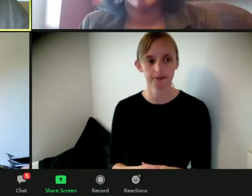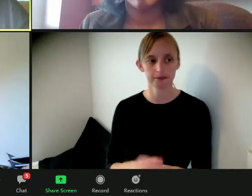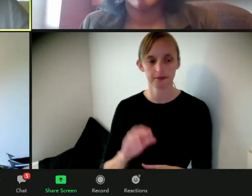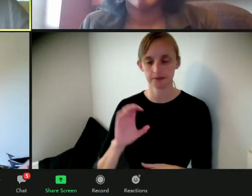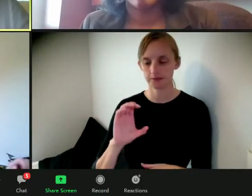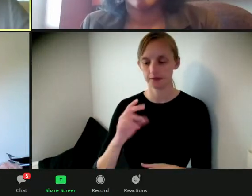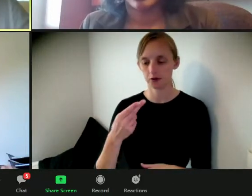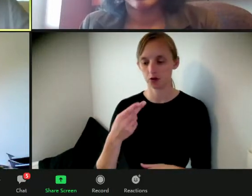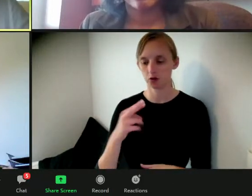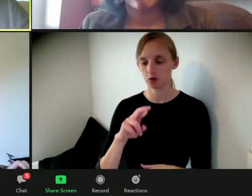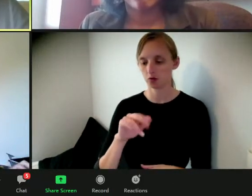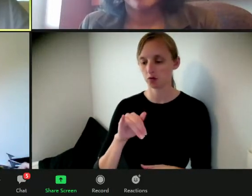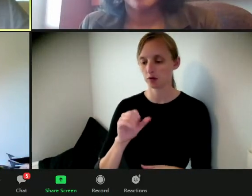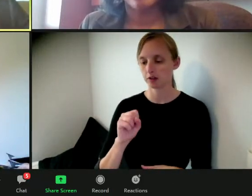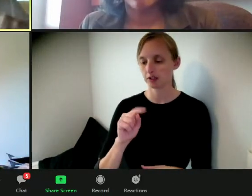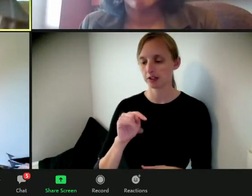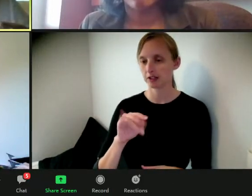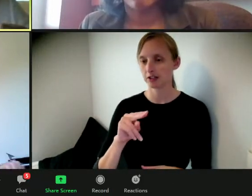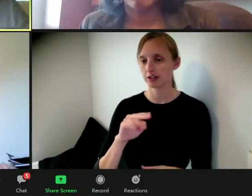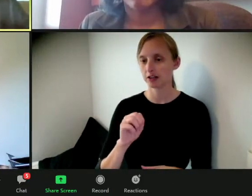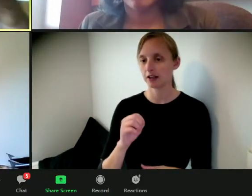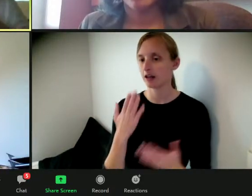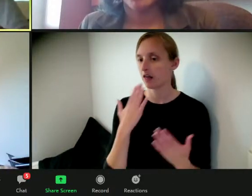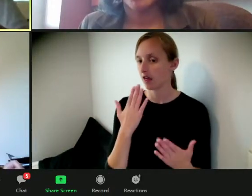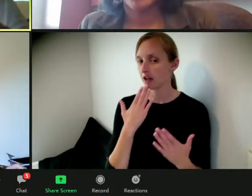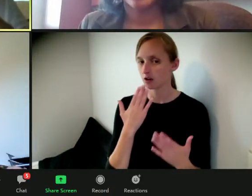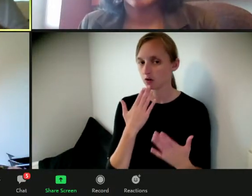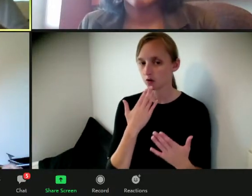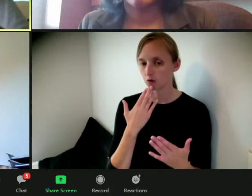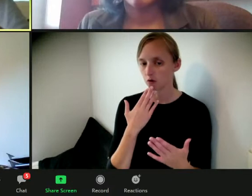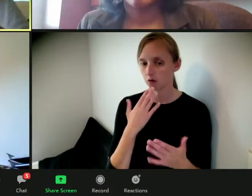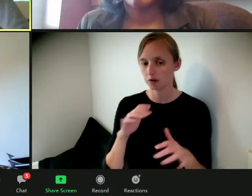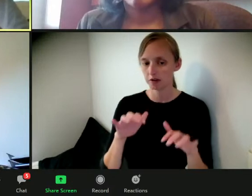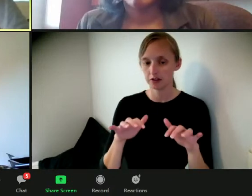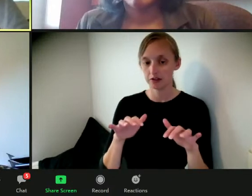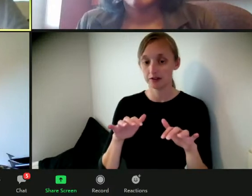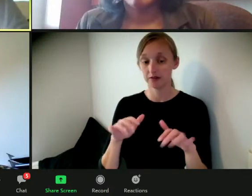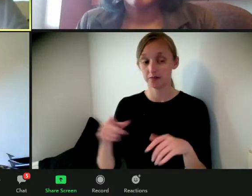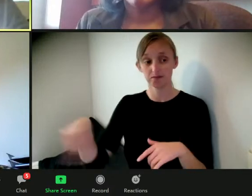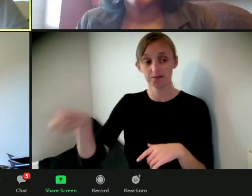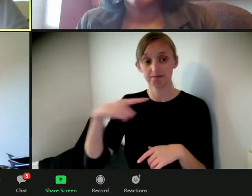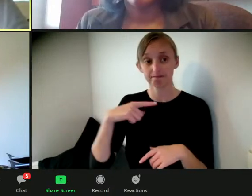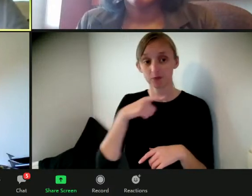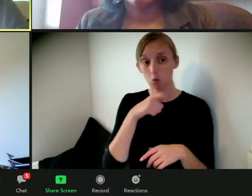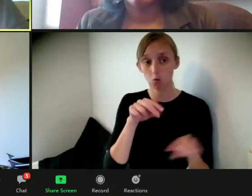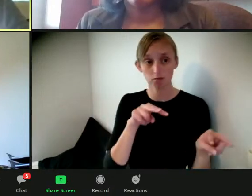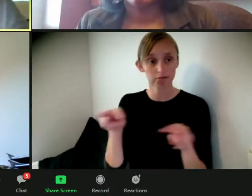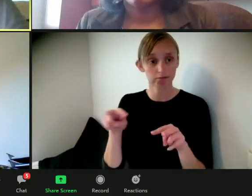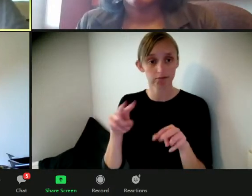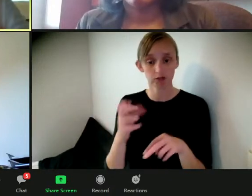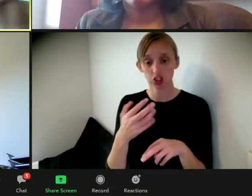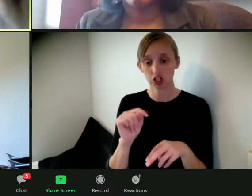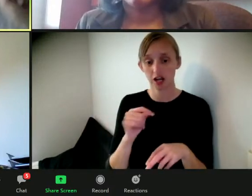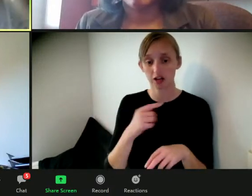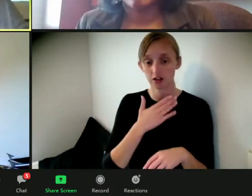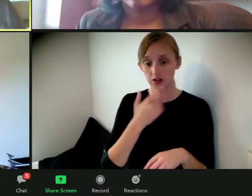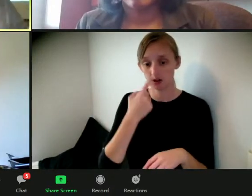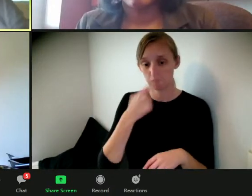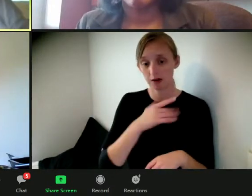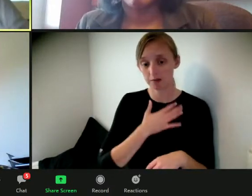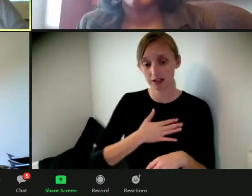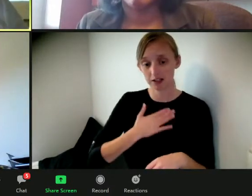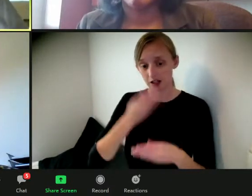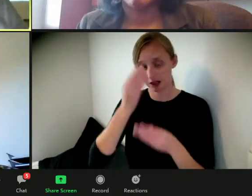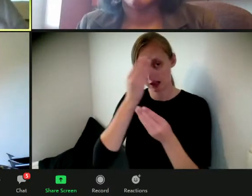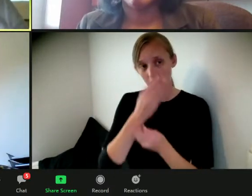Thank you. And I'm going to ask our moderators, our chat moderators, if you can share what has been shared in our Zoom chat